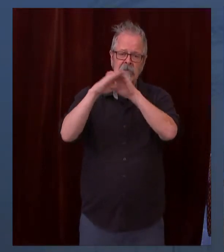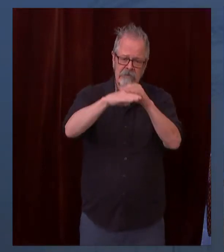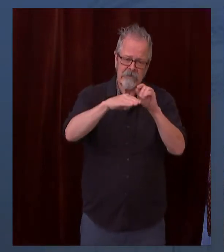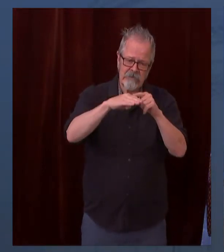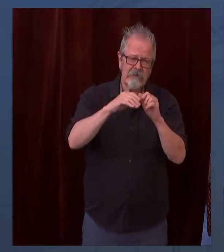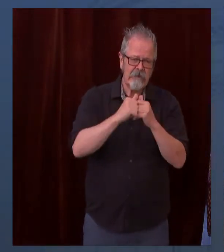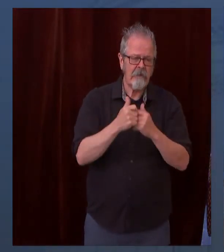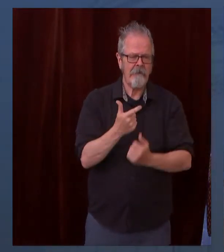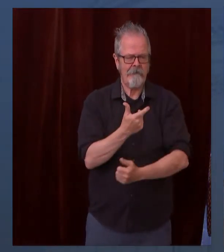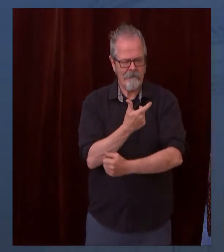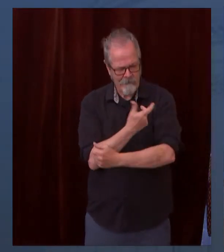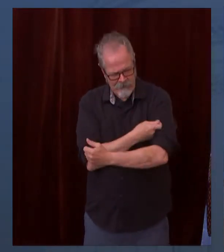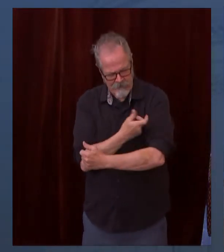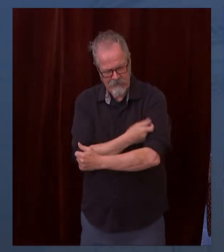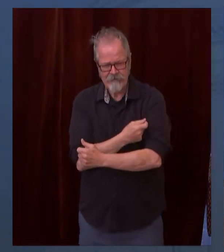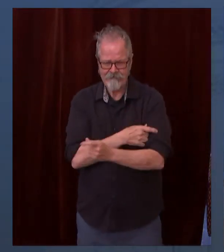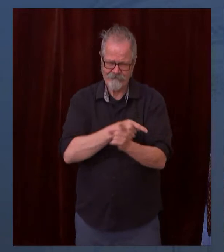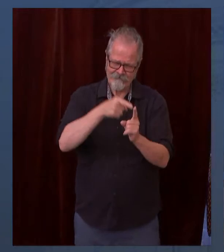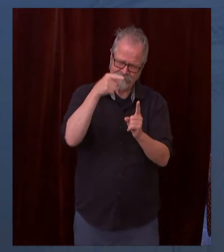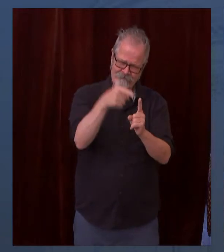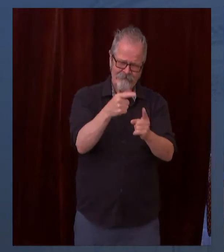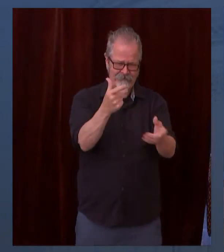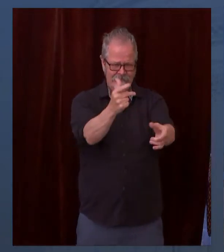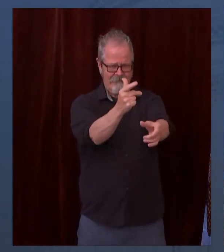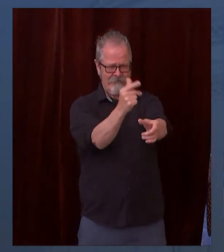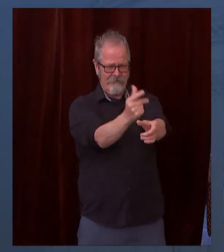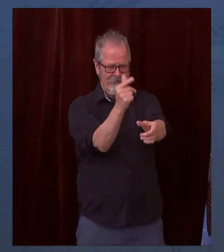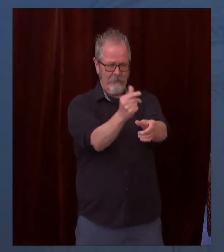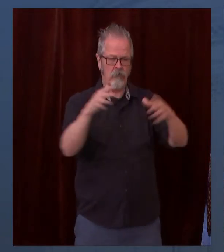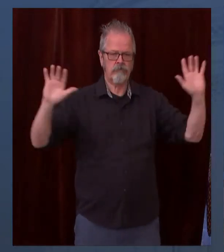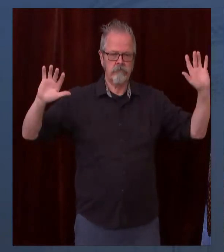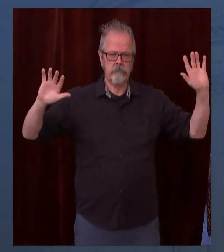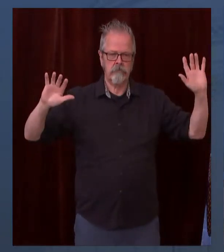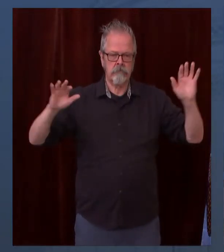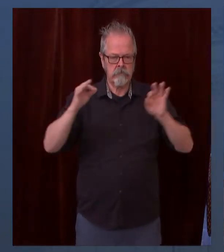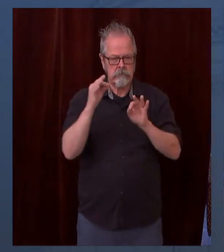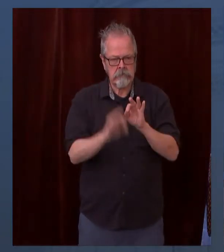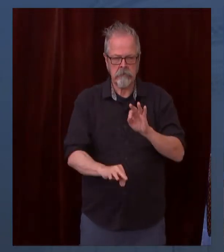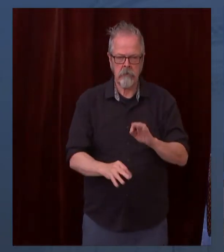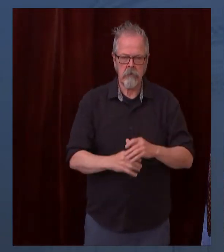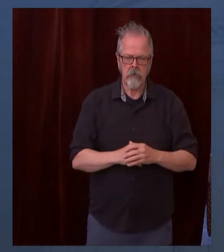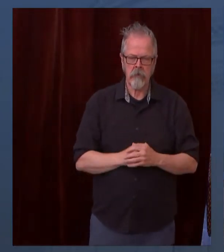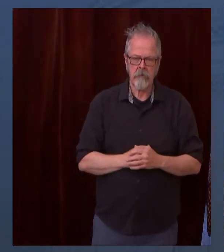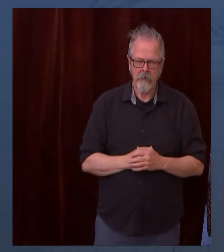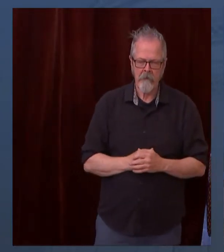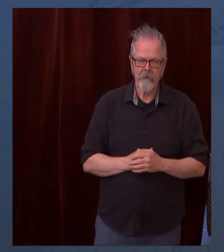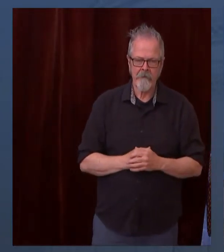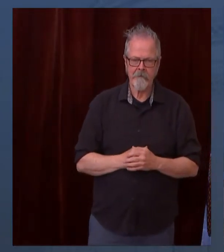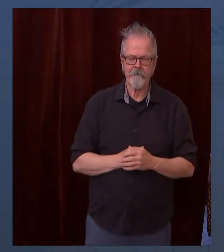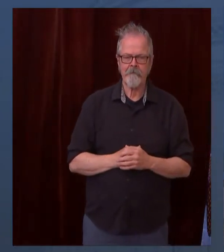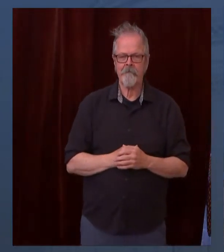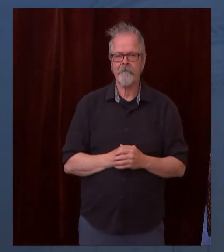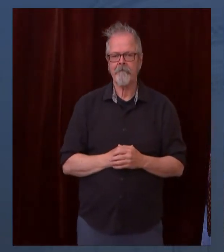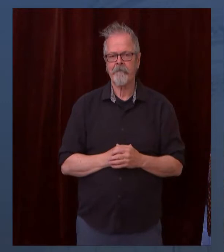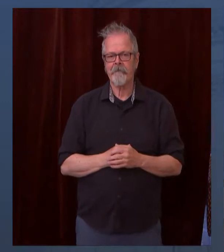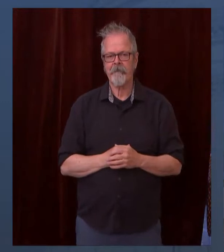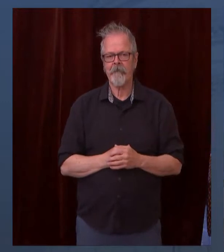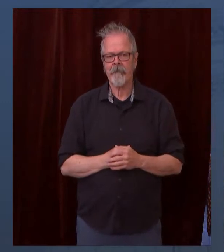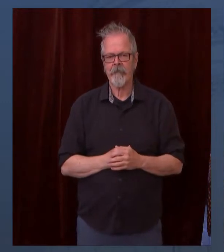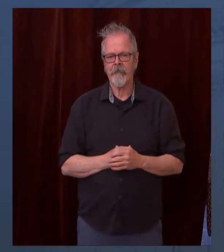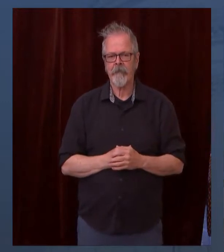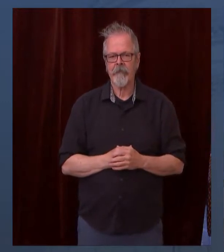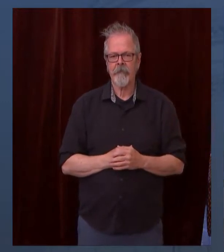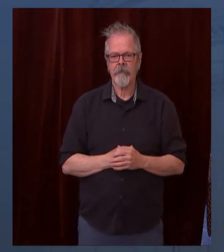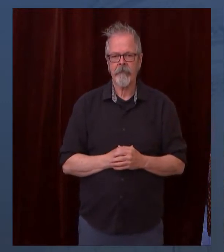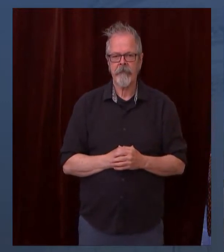a little bit later. Now why, if I can take that graph down for a moment, I'd like to now explain